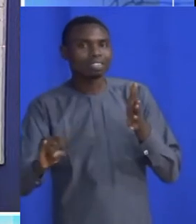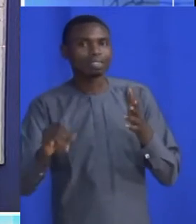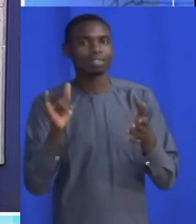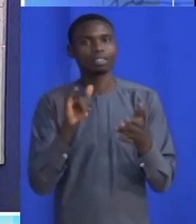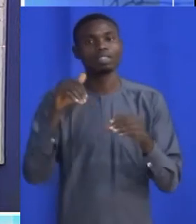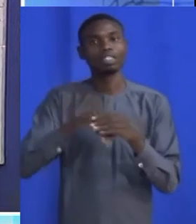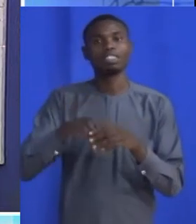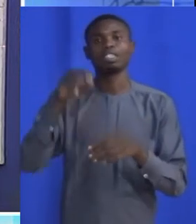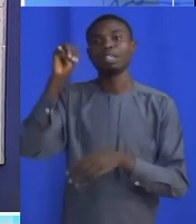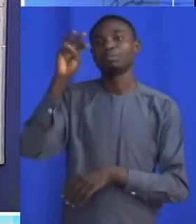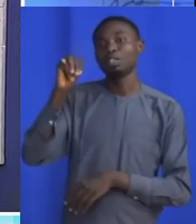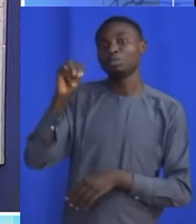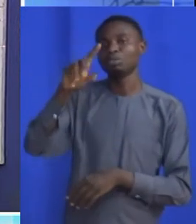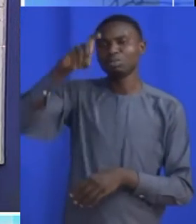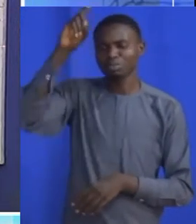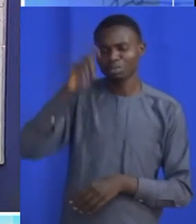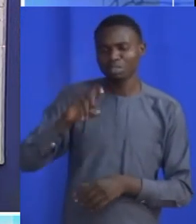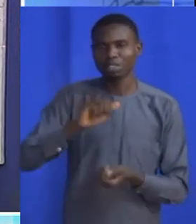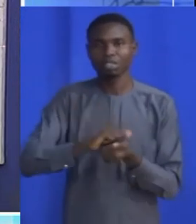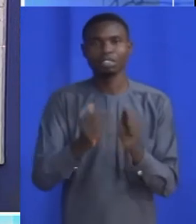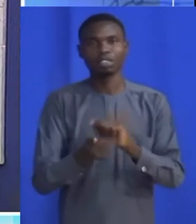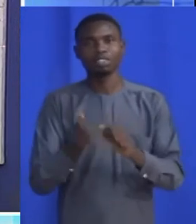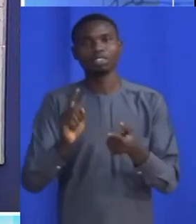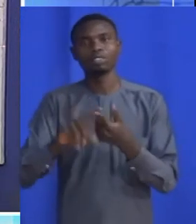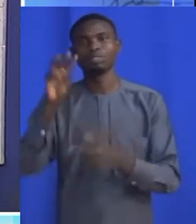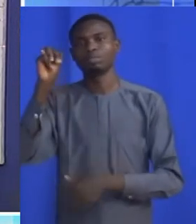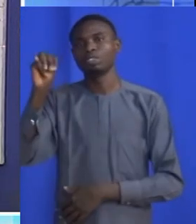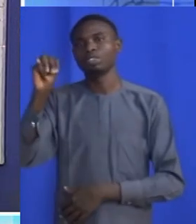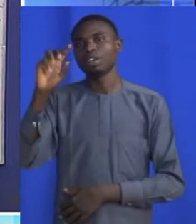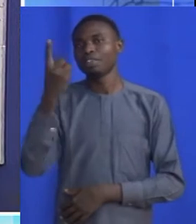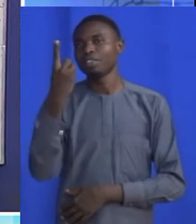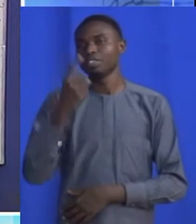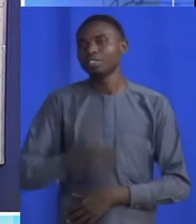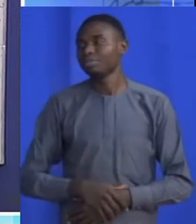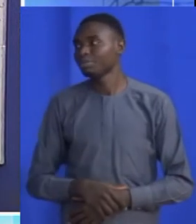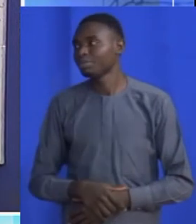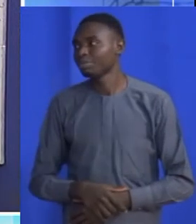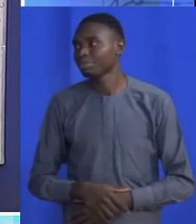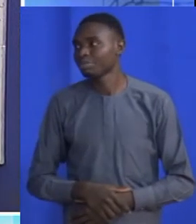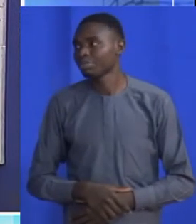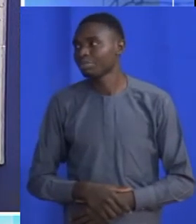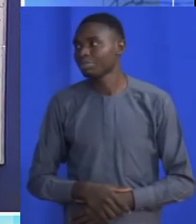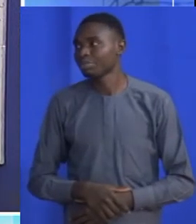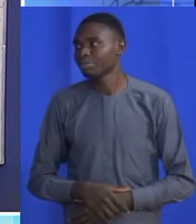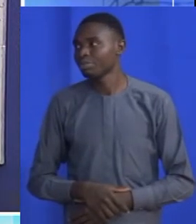the federal government, they have to open the gate of the correctional center and release